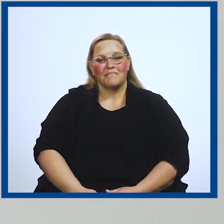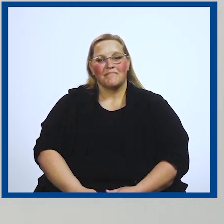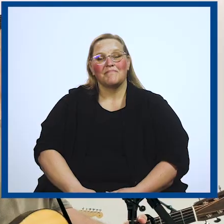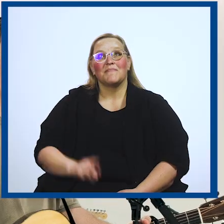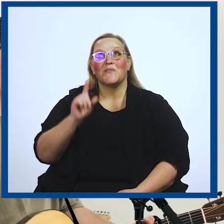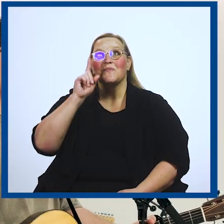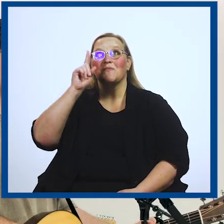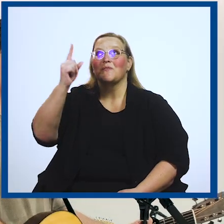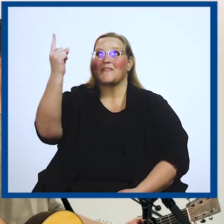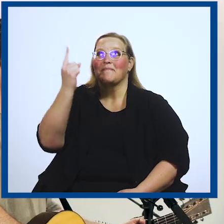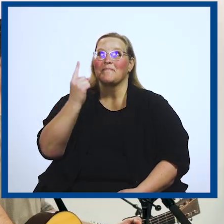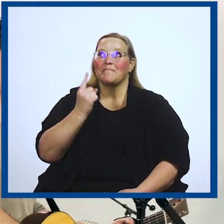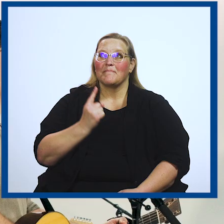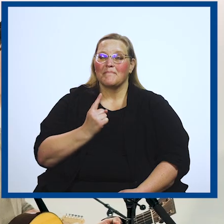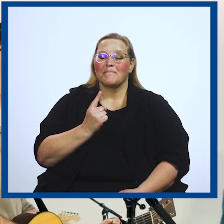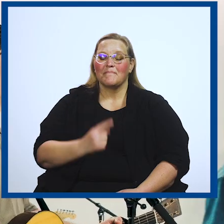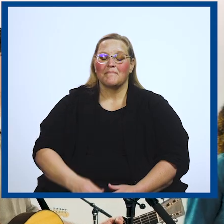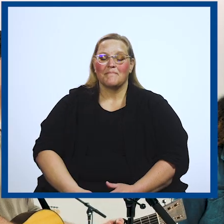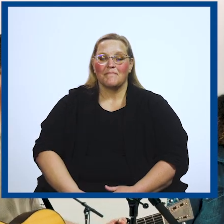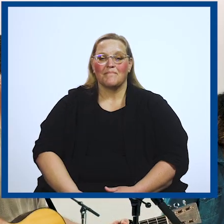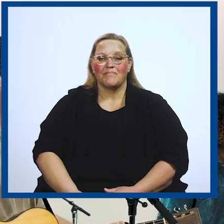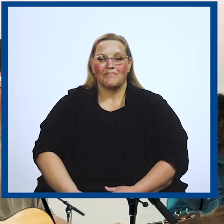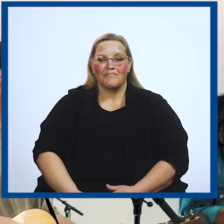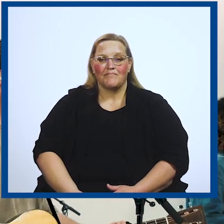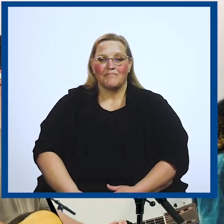And you came along